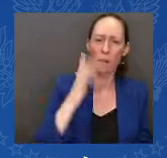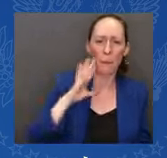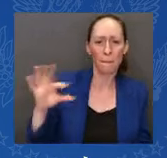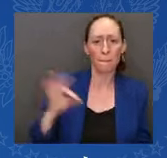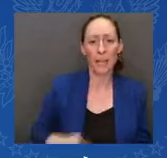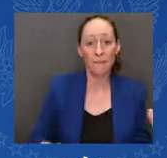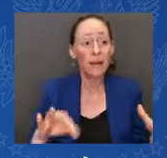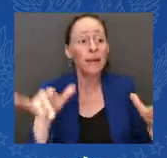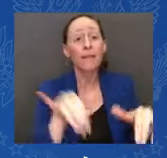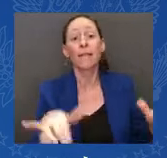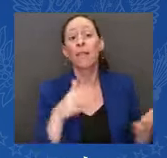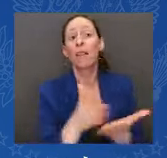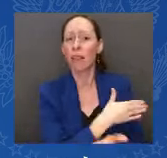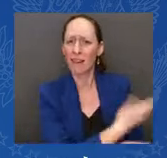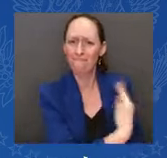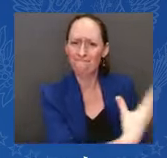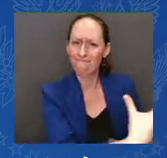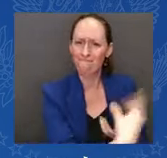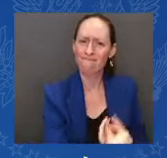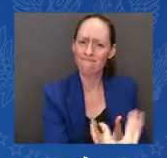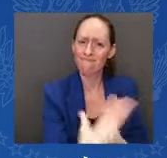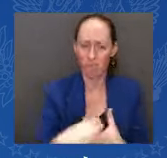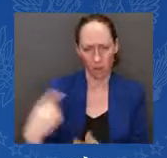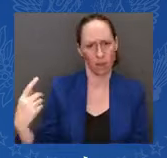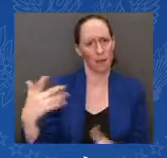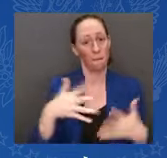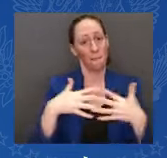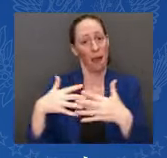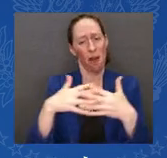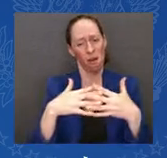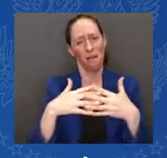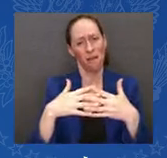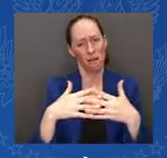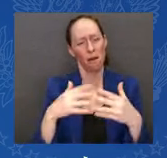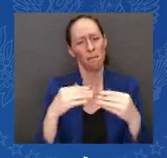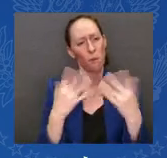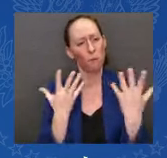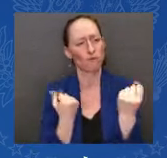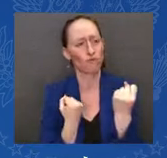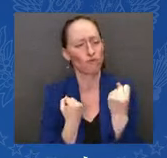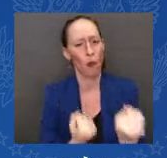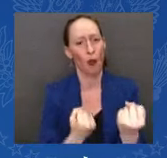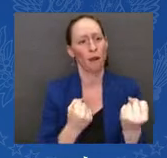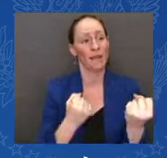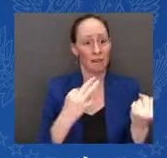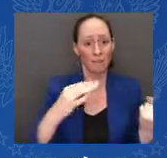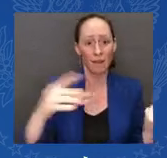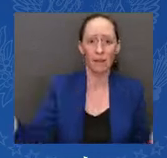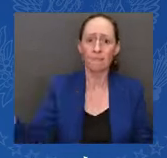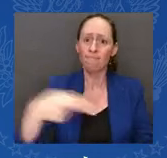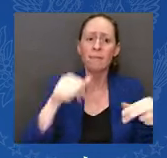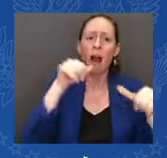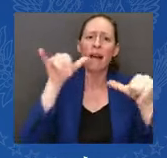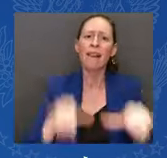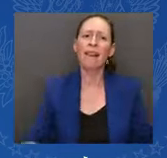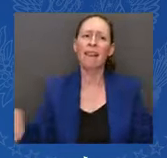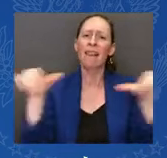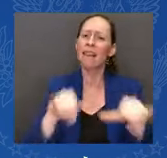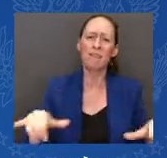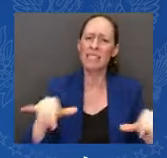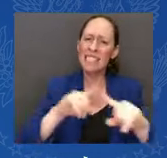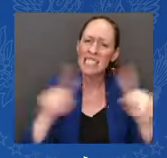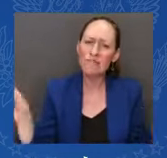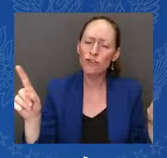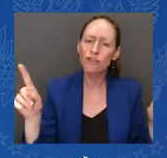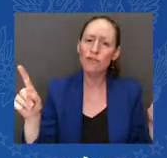stronger because we are tapping into the full range of talent in this nation. I also believe that